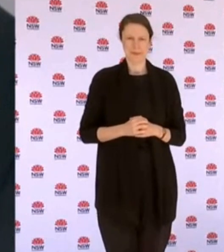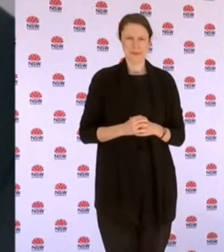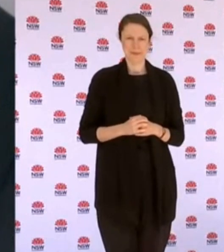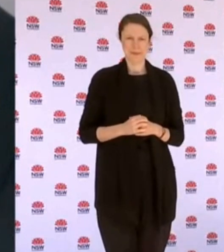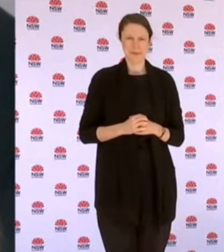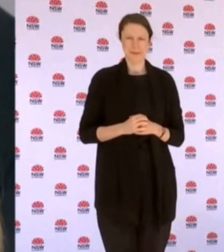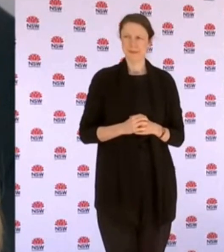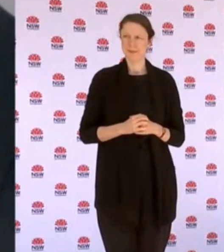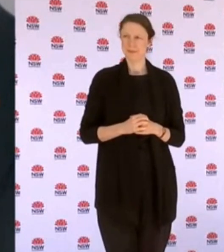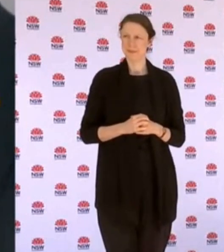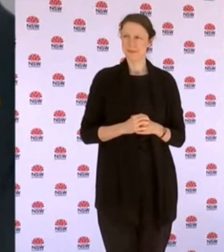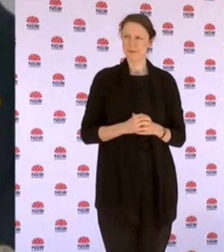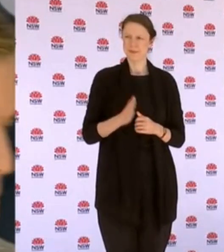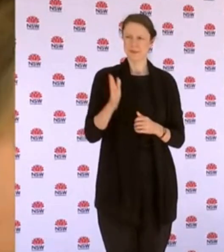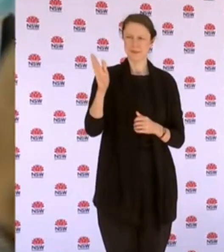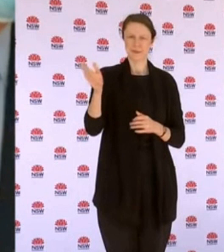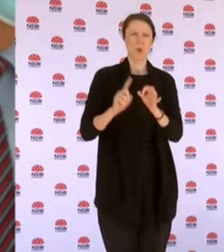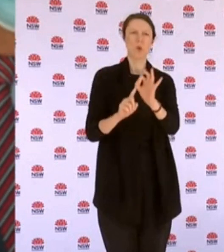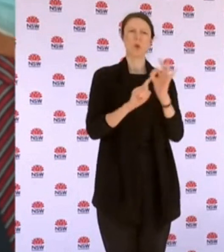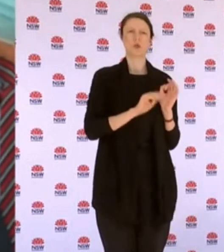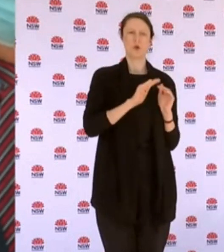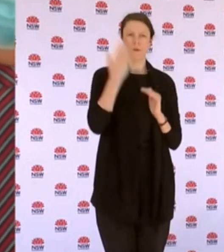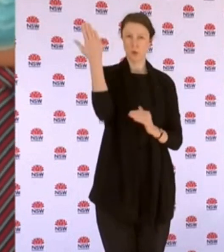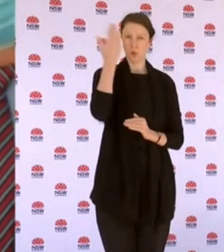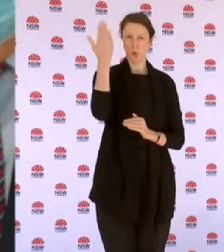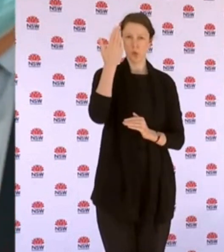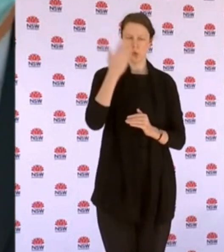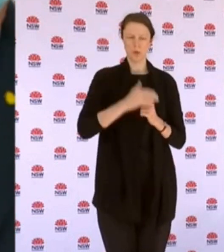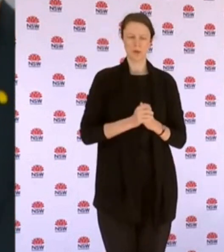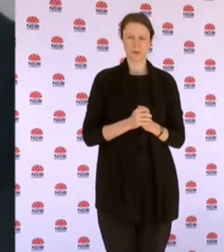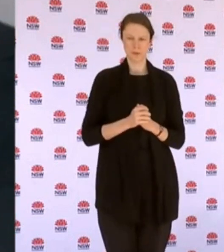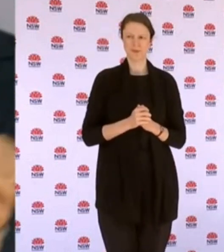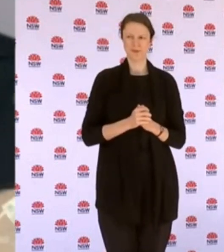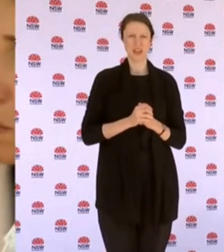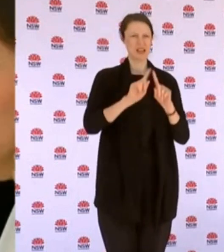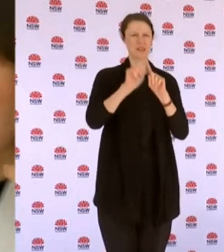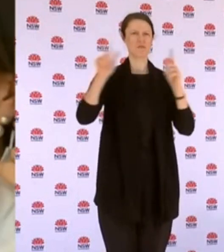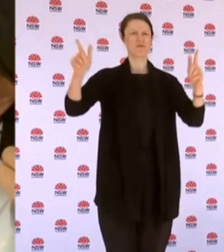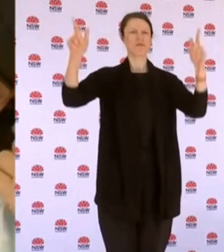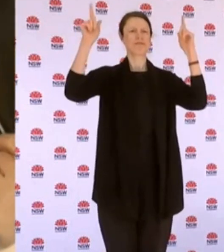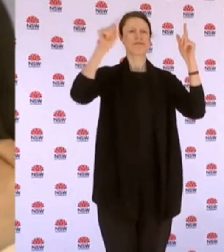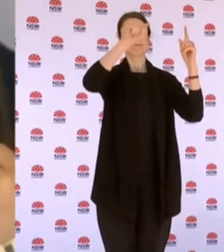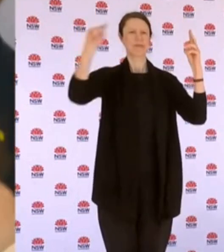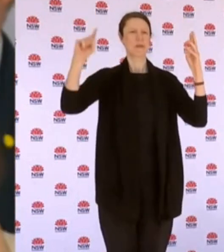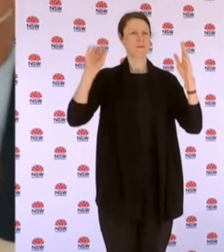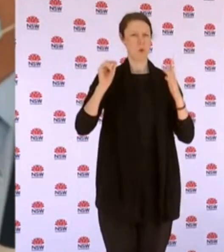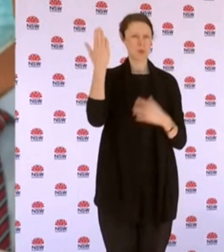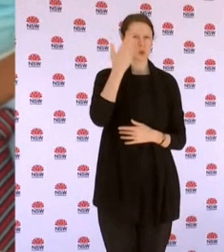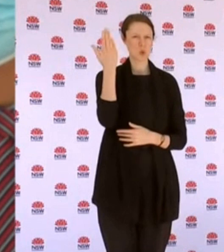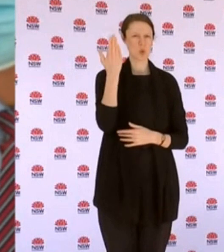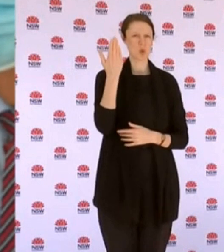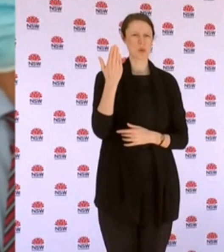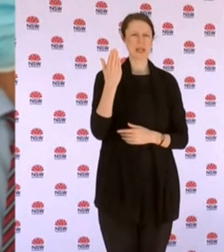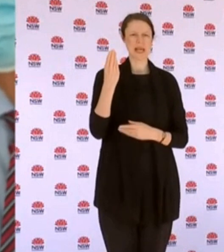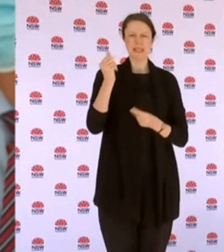of days. Premier, just on schools, just principals are saying they're hearing from parents that some of their employers aren't cutting them enough slack while